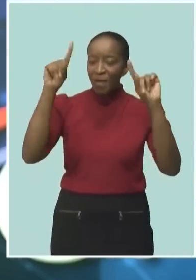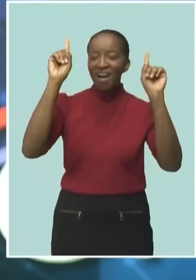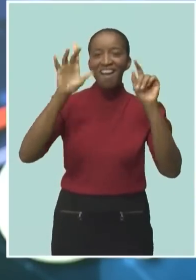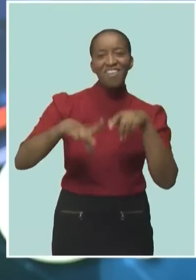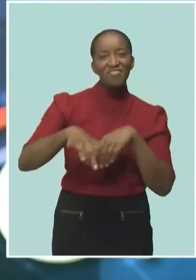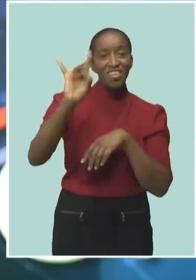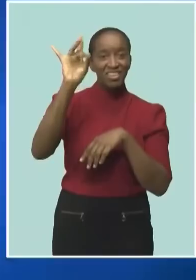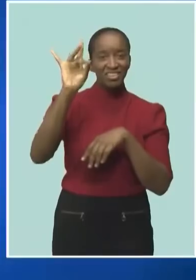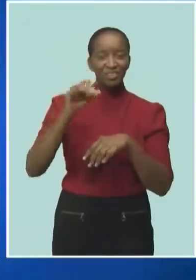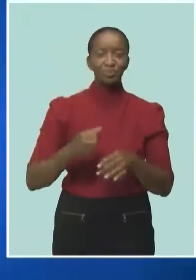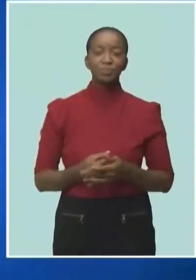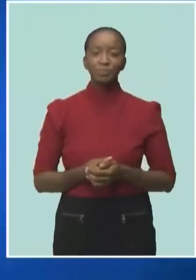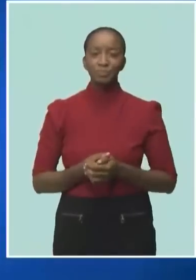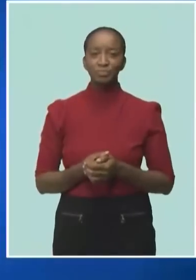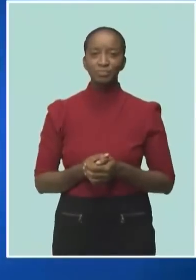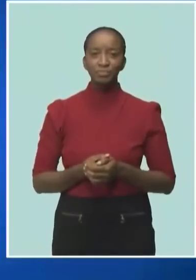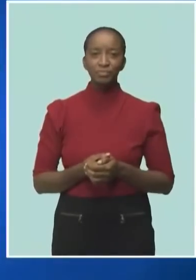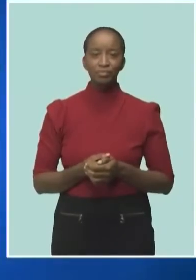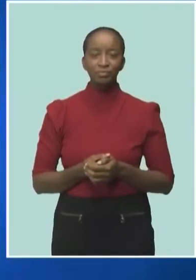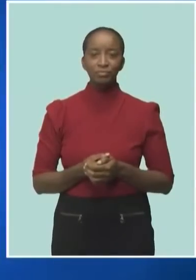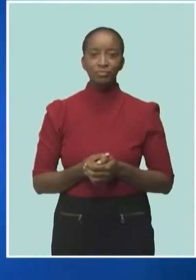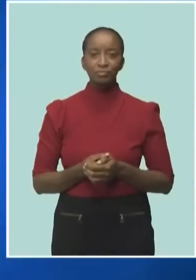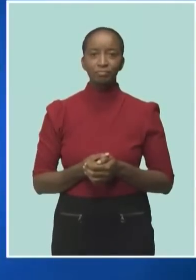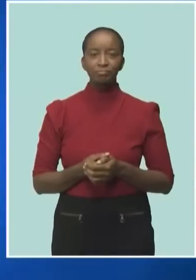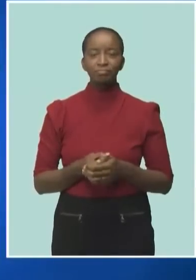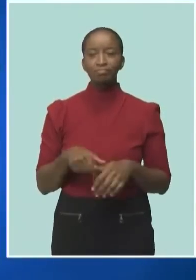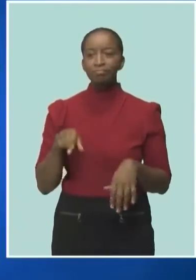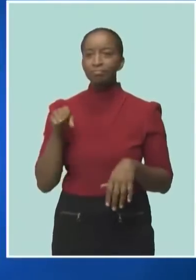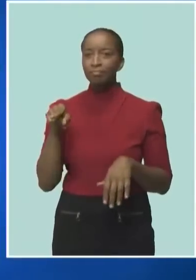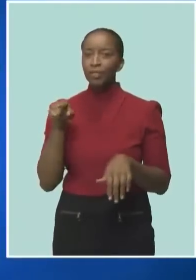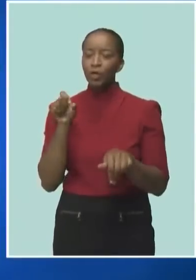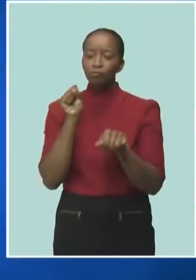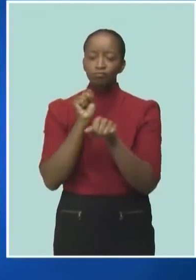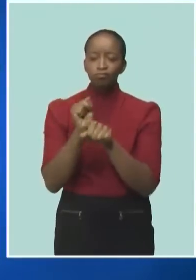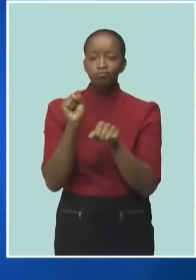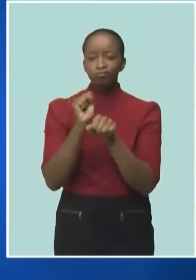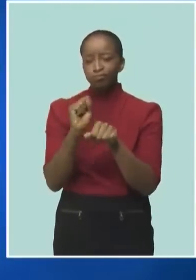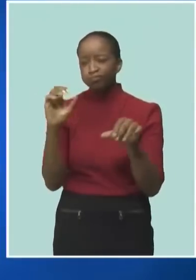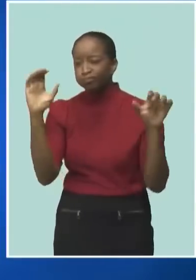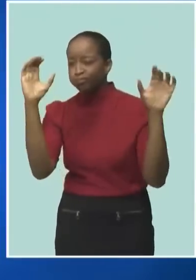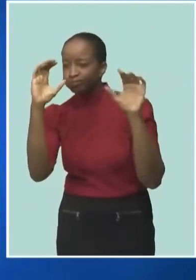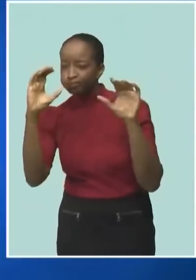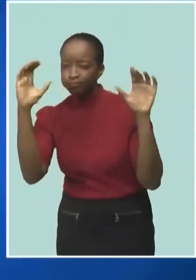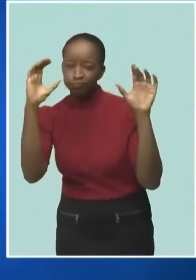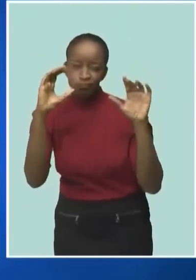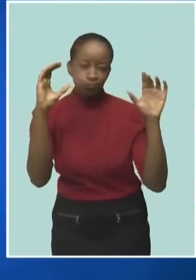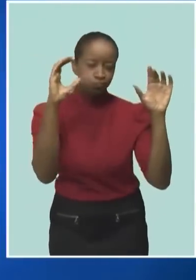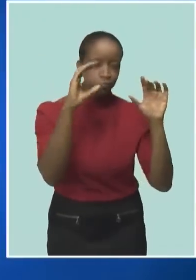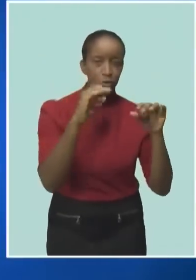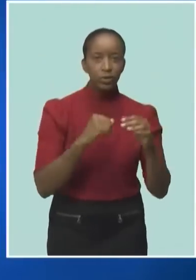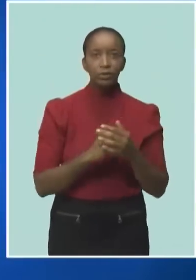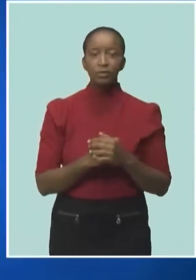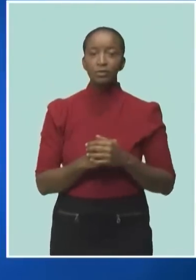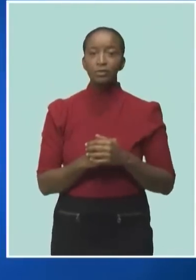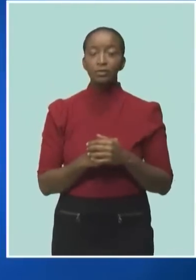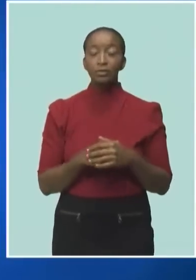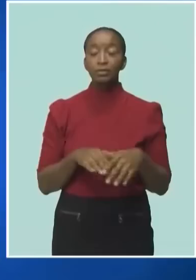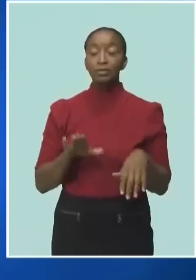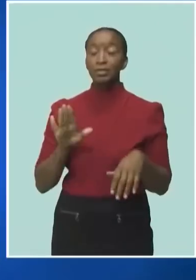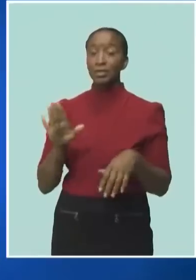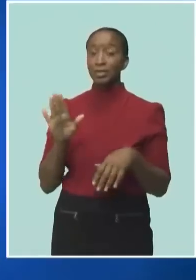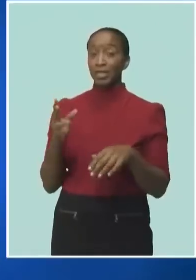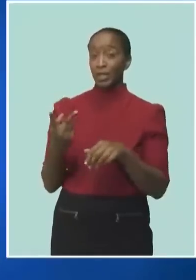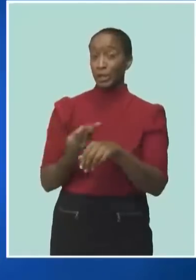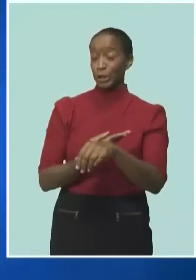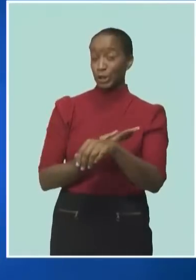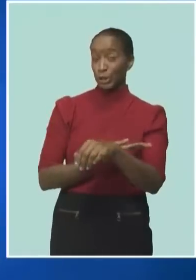report. It was a true labor of love for Tyrone Sandyford, who refused to rest after all 18 of